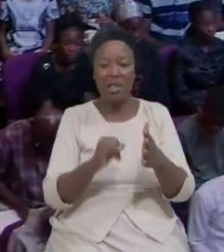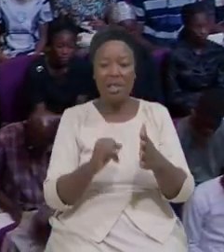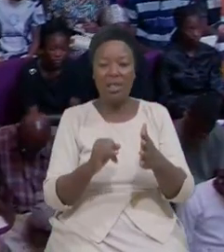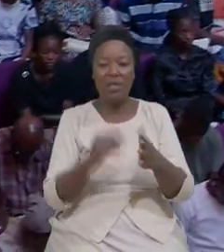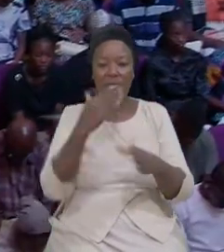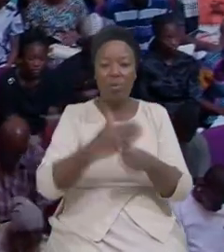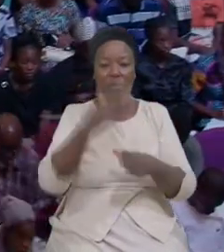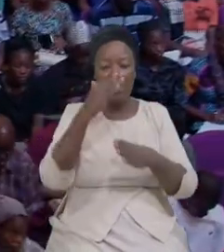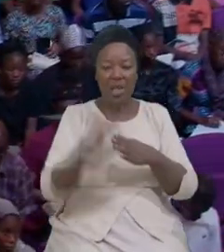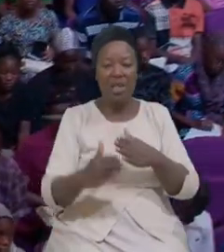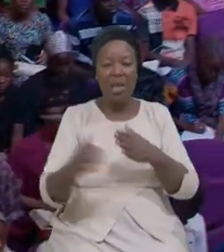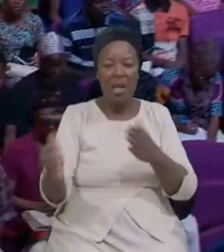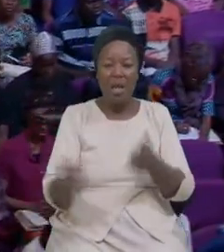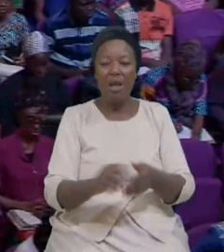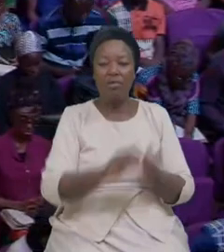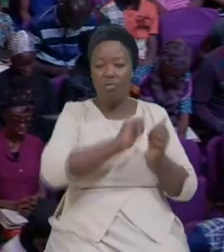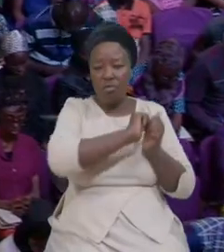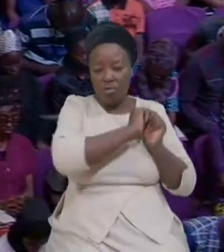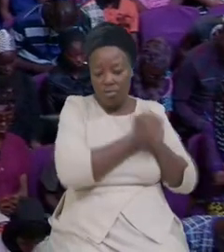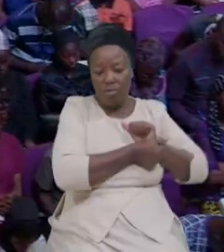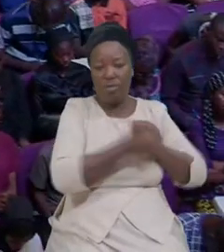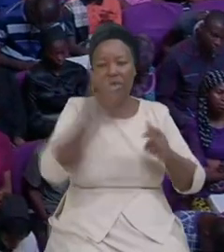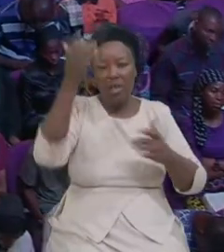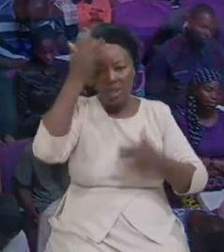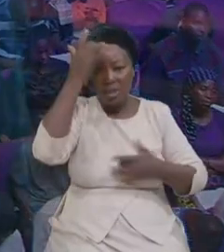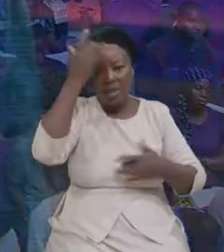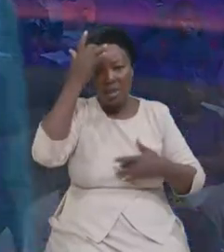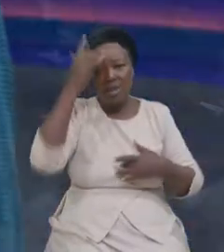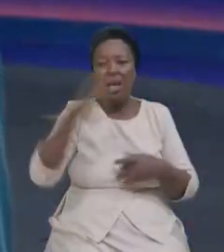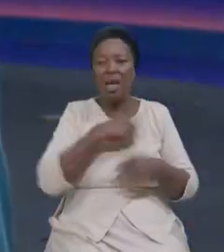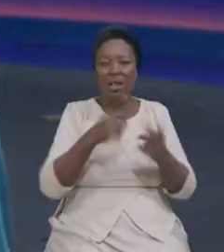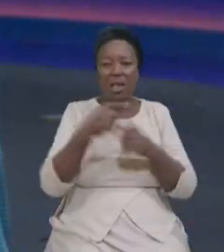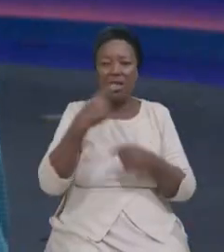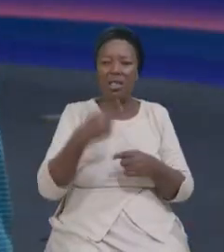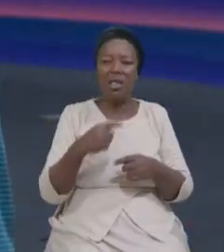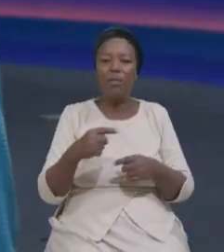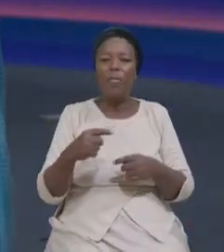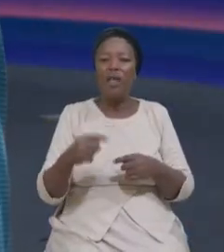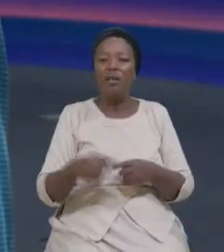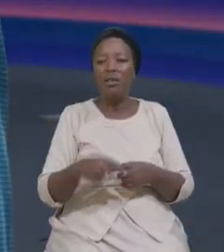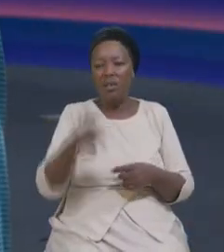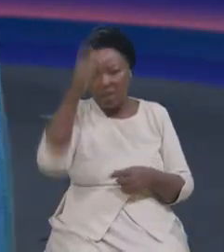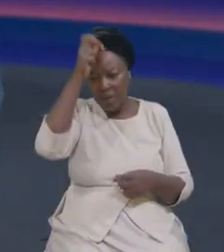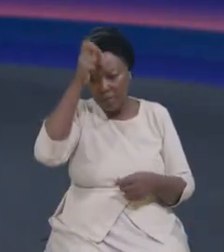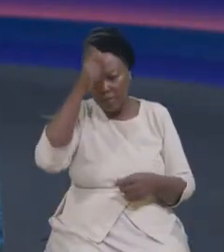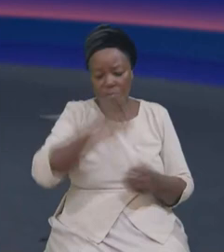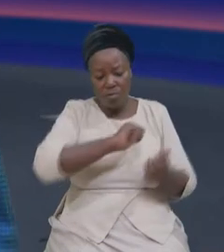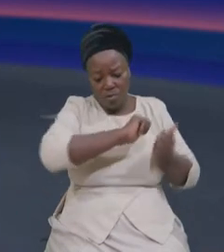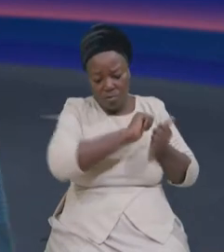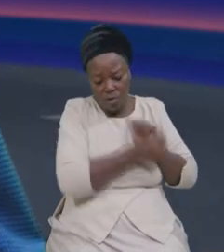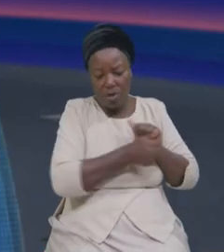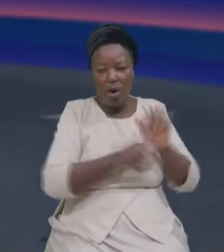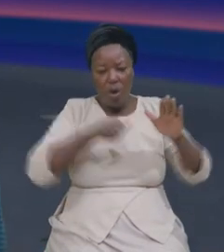trampled sicknesses. What do I mean by that? It says we have Satan trampled under under our feet, all his